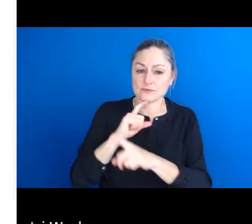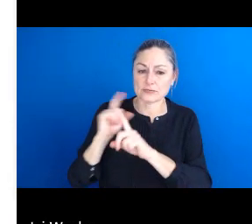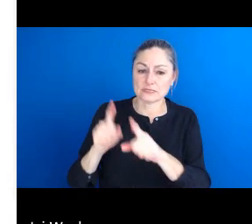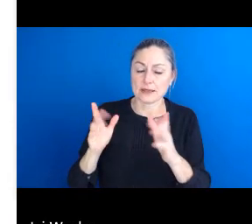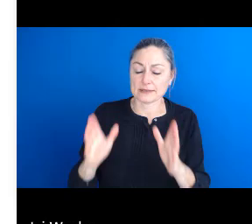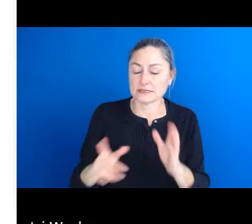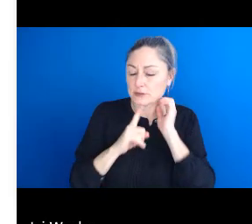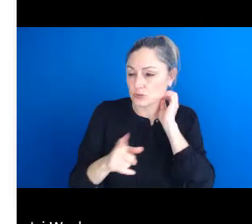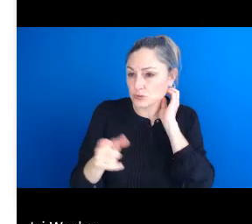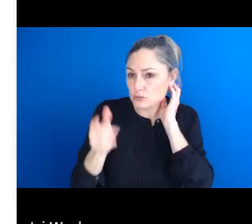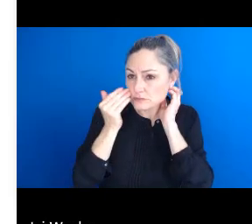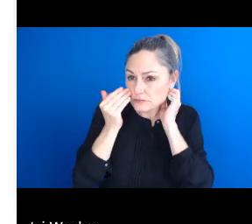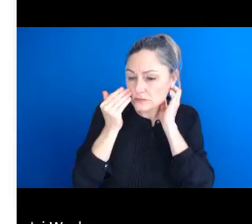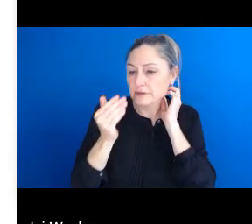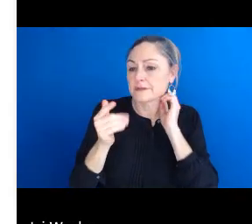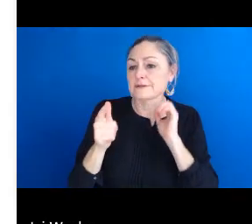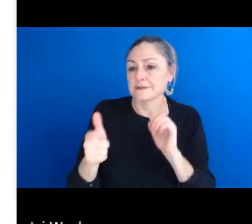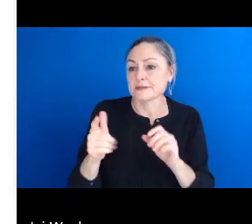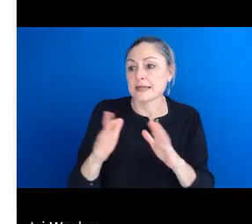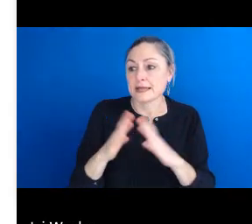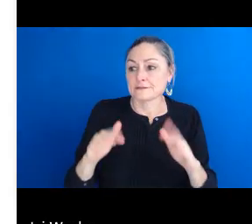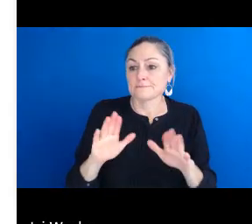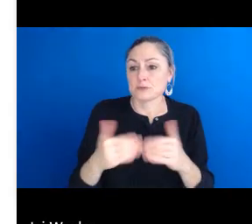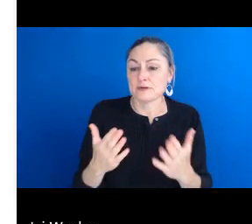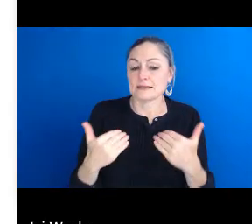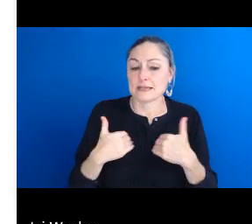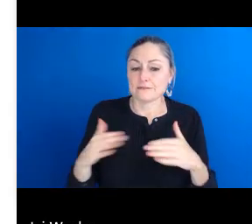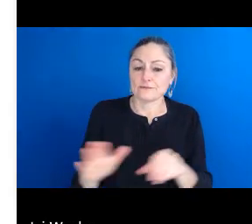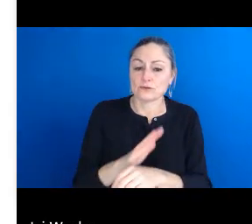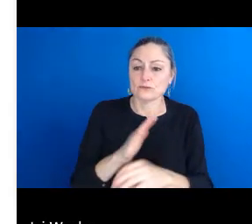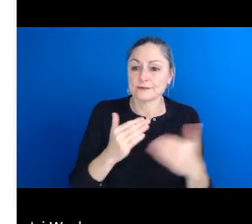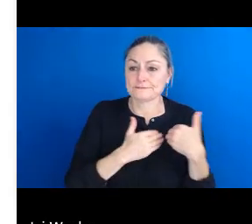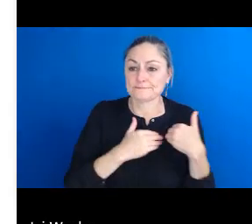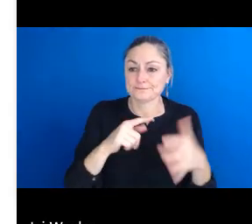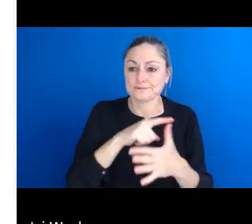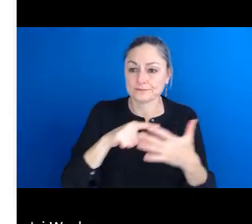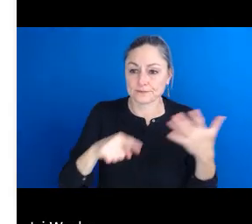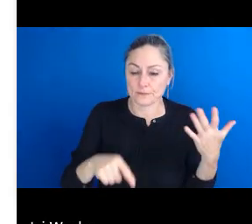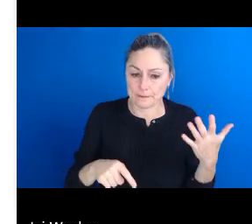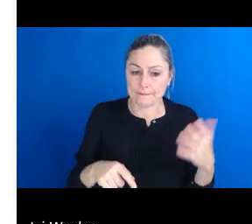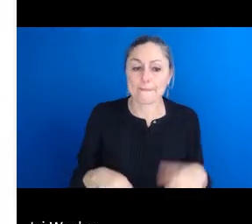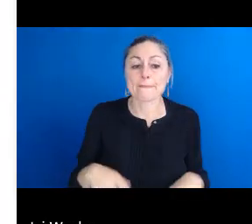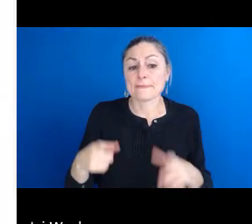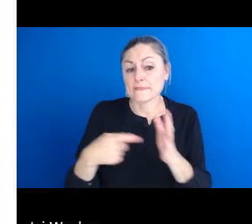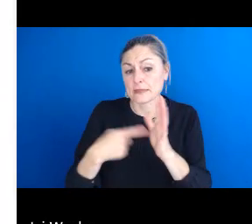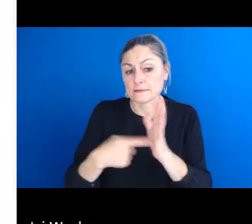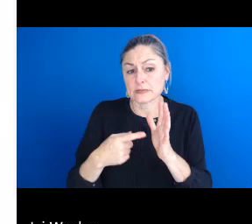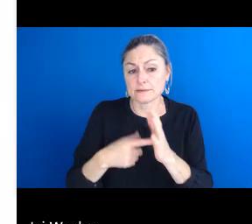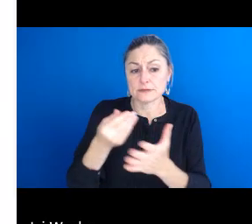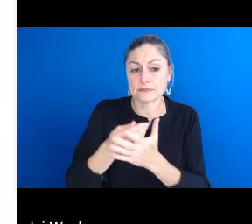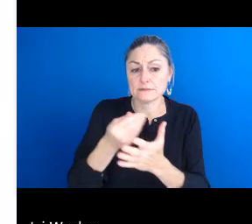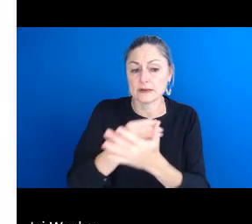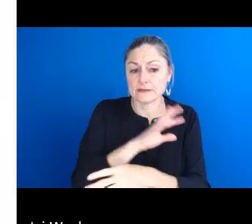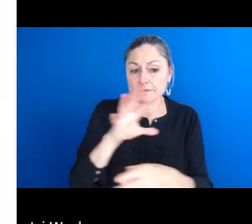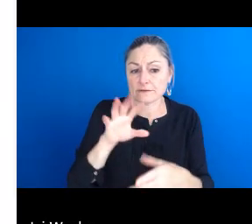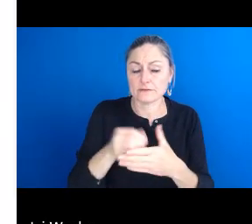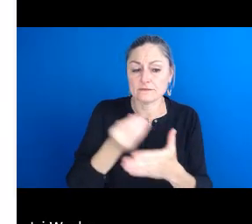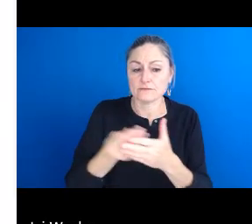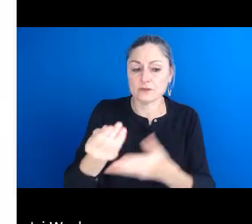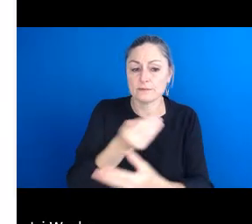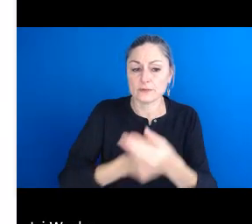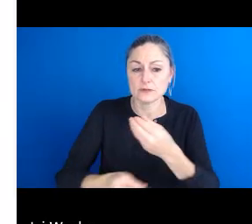their responsibilities as housing providers. There are often some fees involved, so reimbursing for